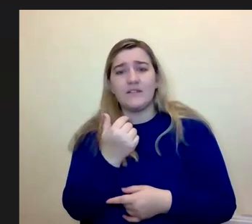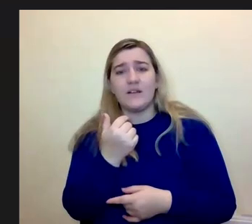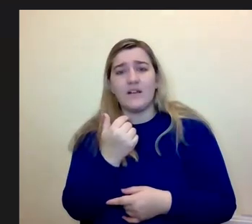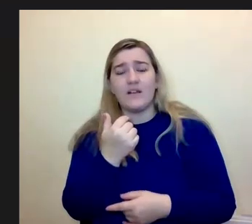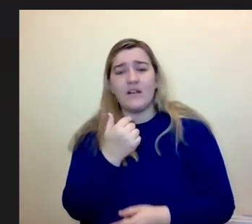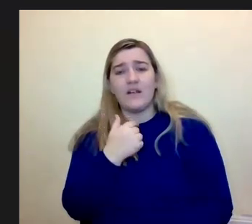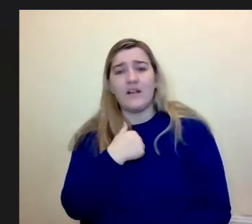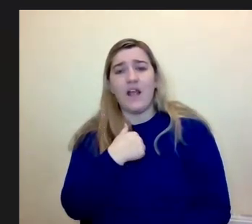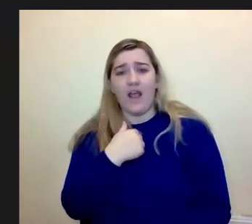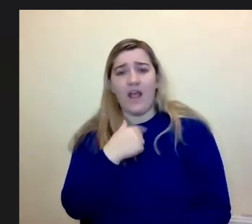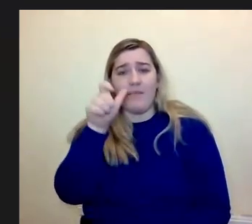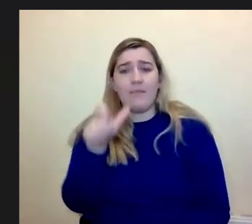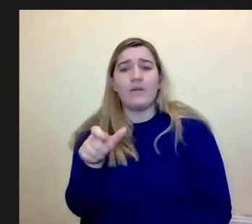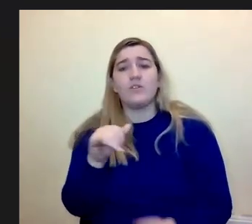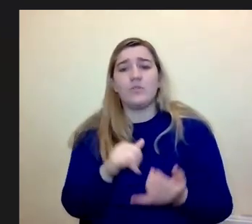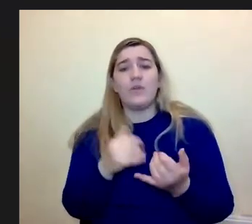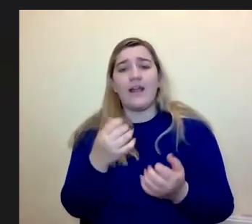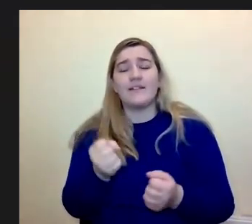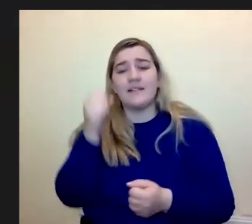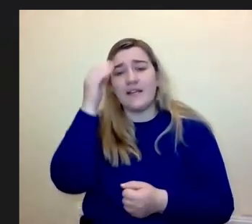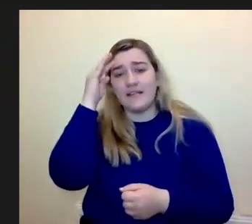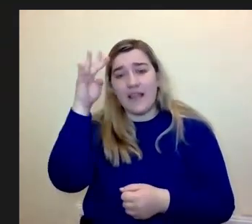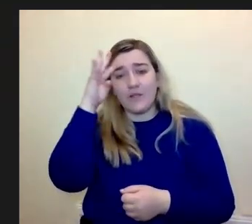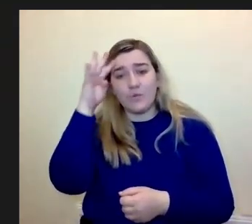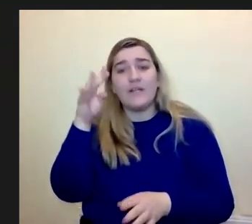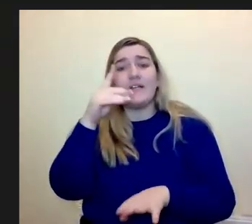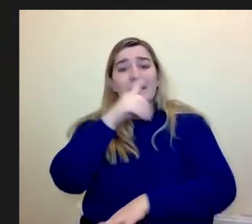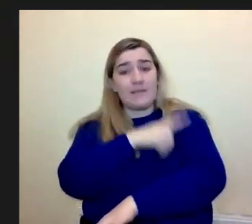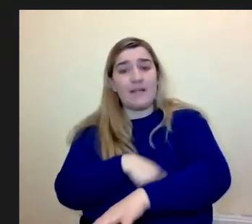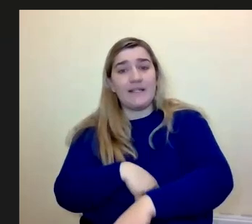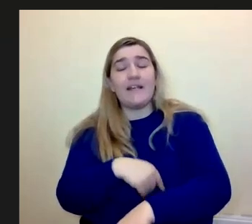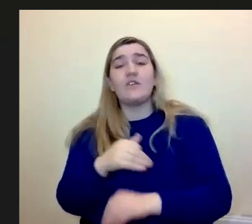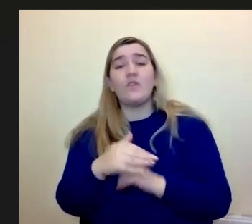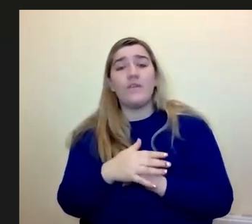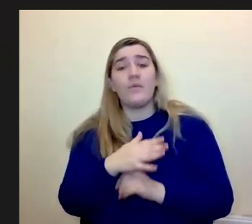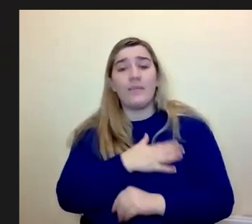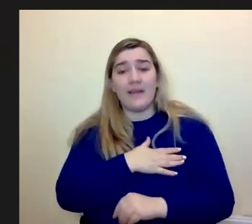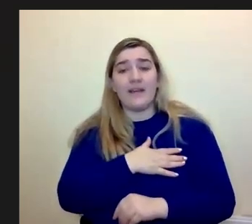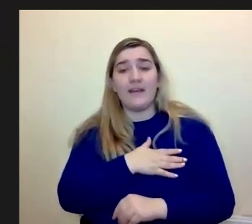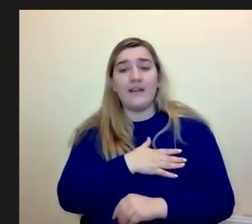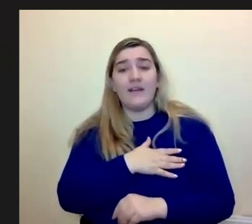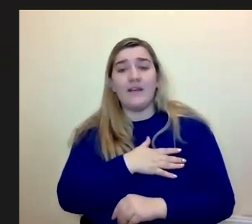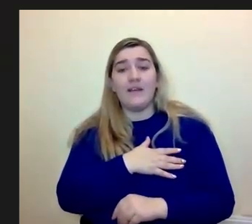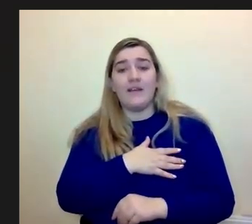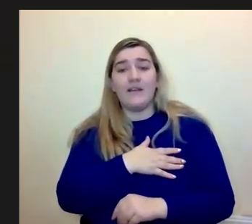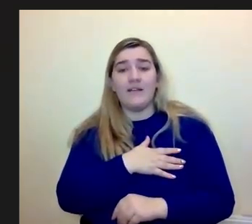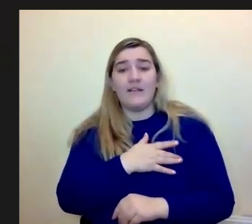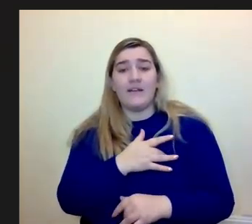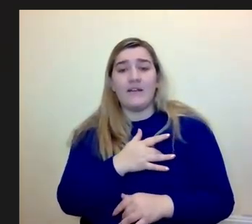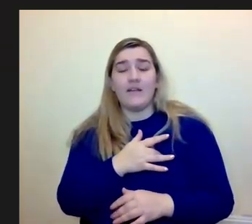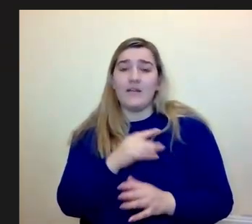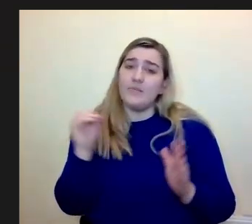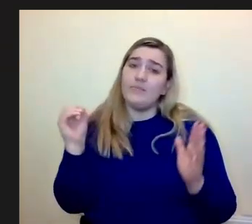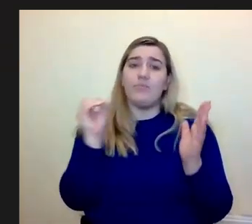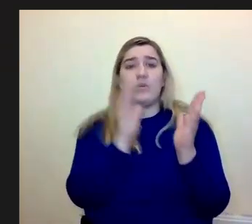person with an intellectual disability. So for me, being on TV, it gave people